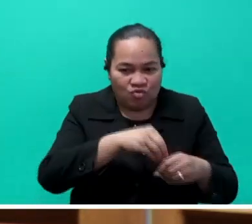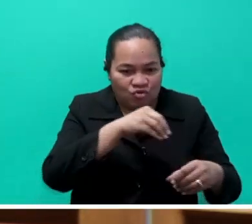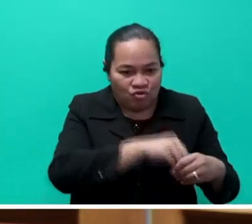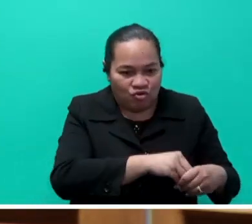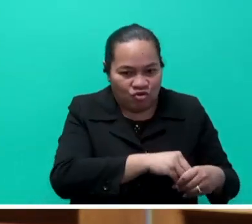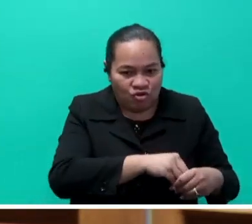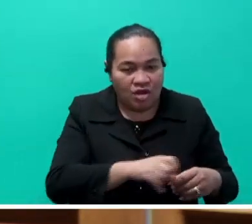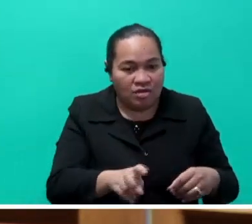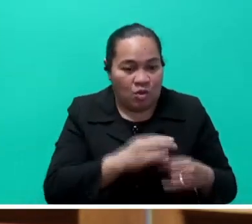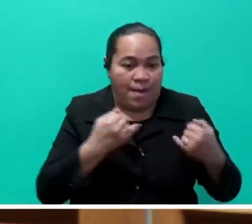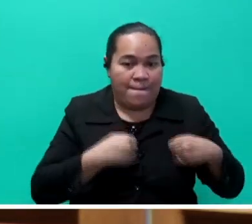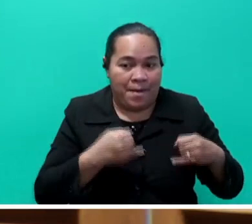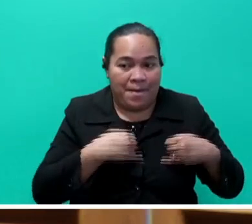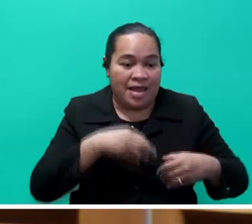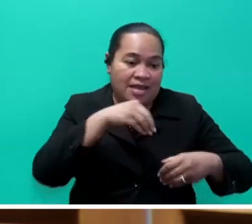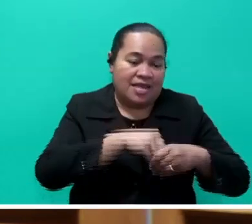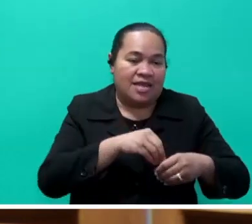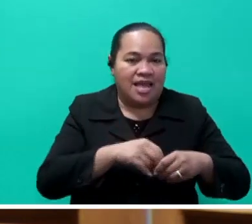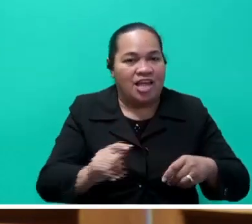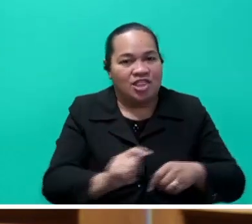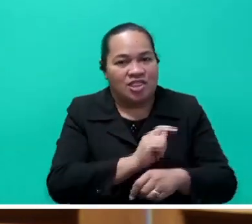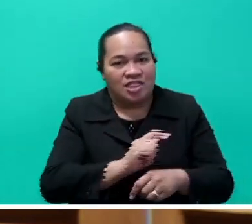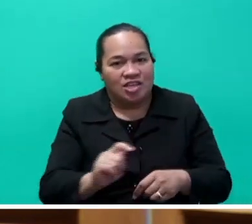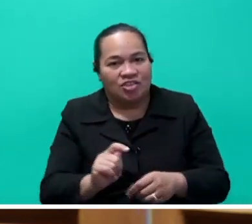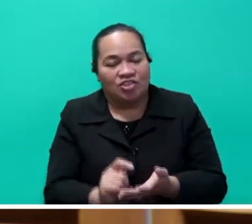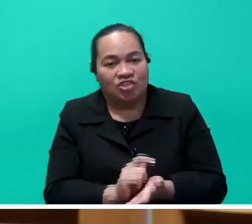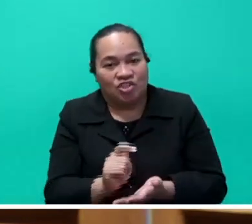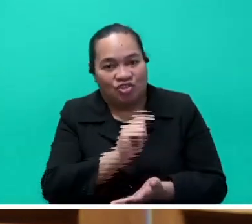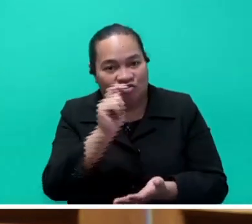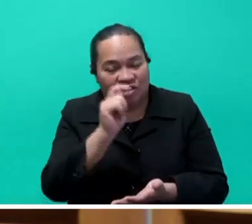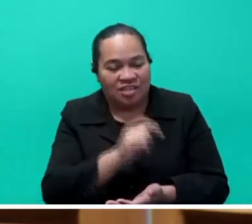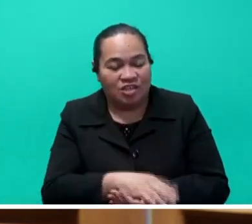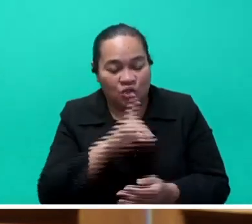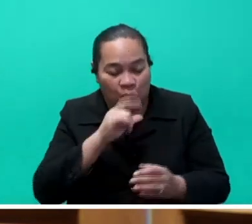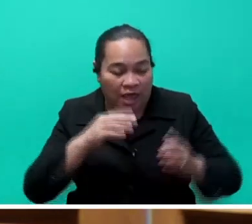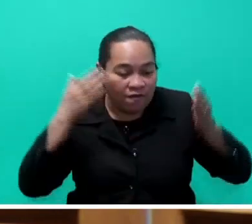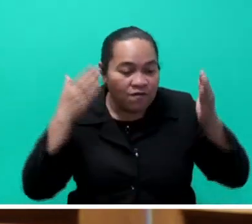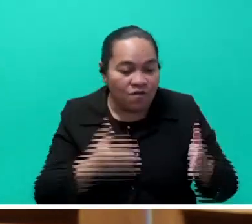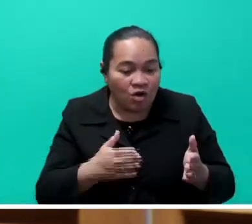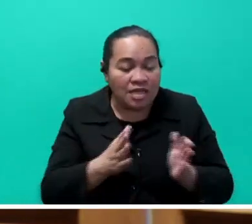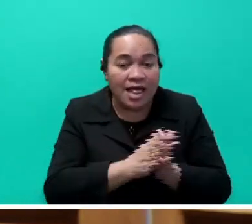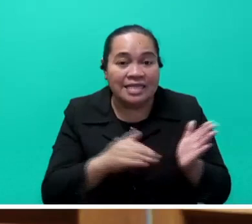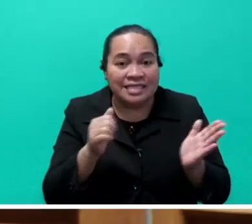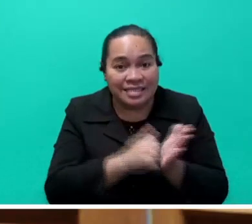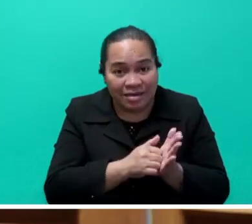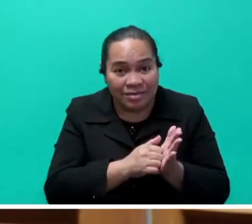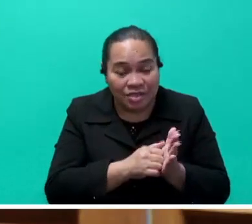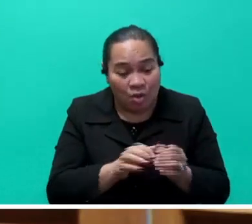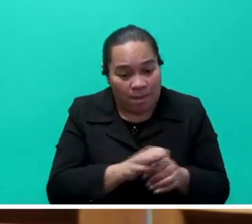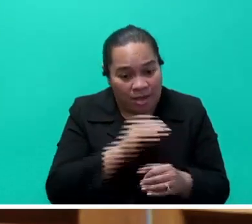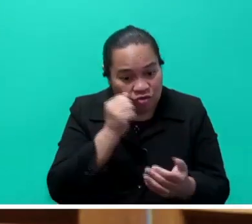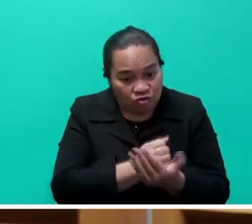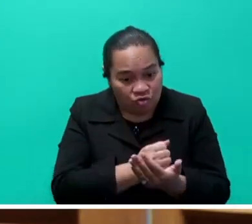with implementing tertiary institutions to be able to focus the subjects and ensure